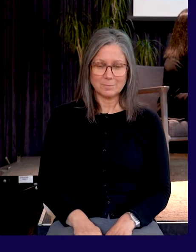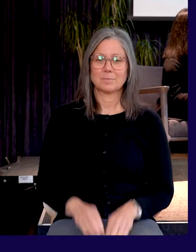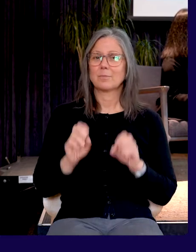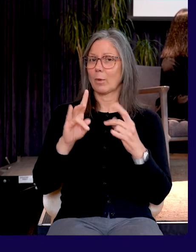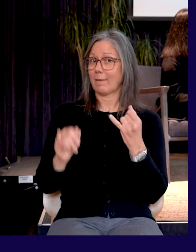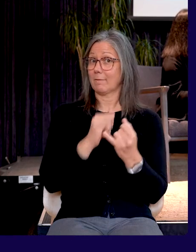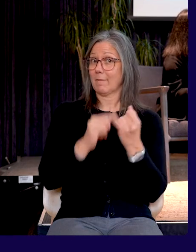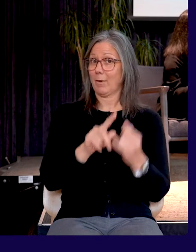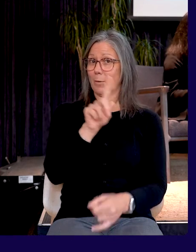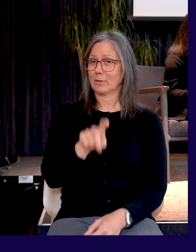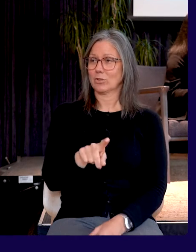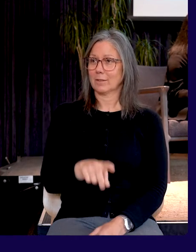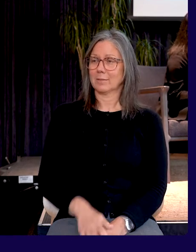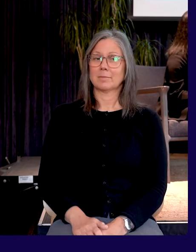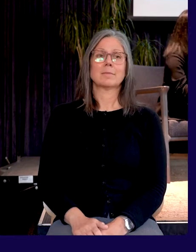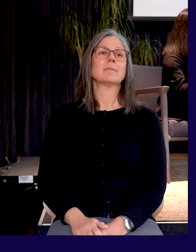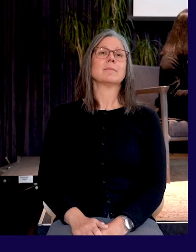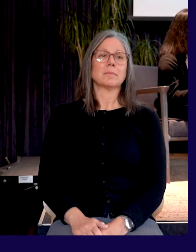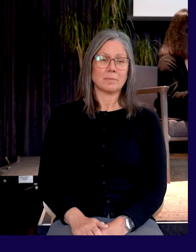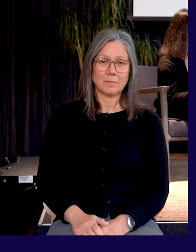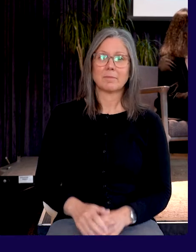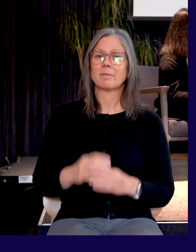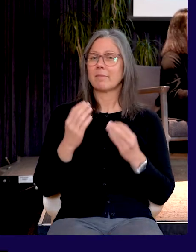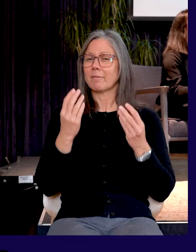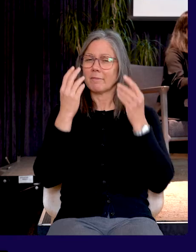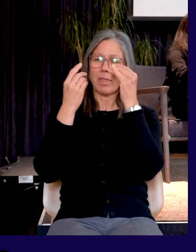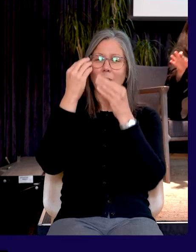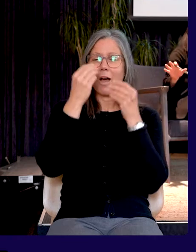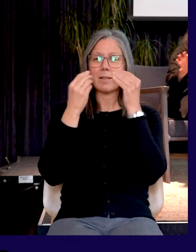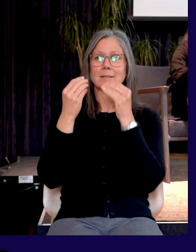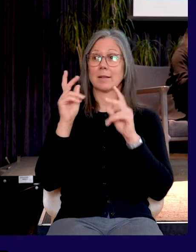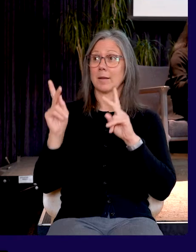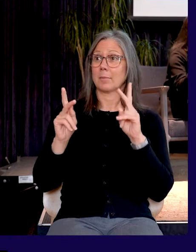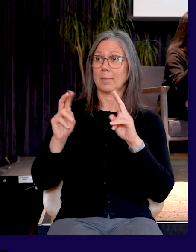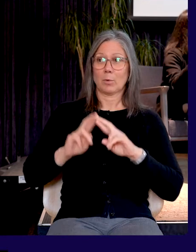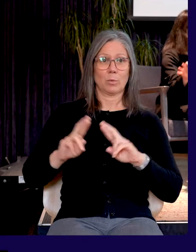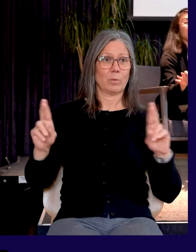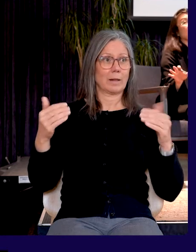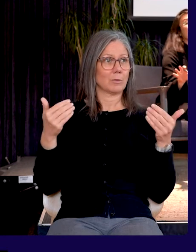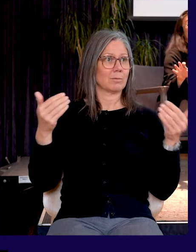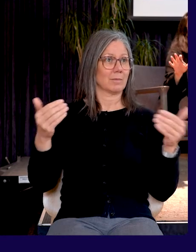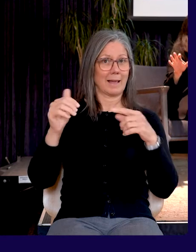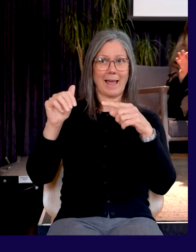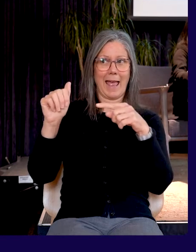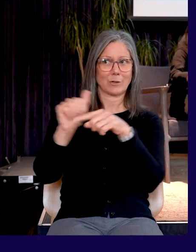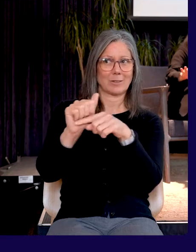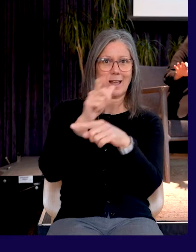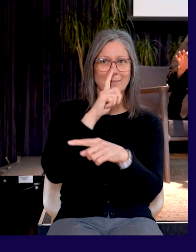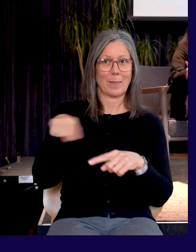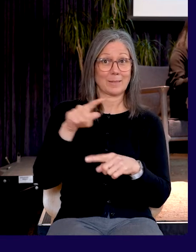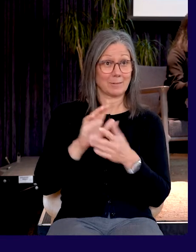final question, round robin, final thoughts. As folks are about to head into an exercise, get